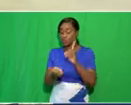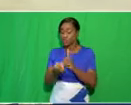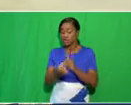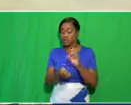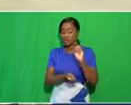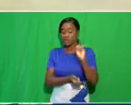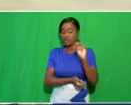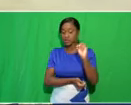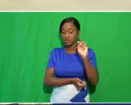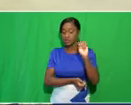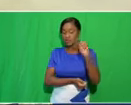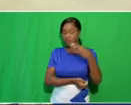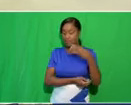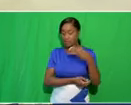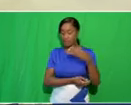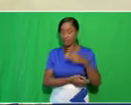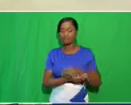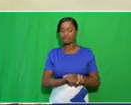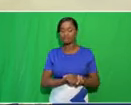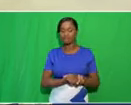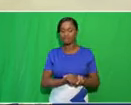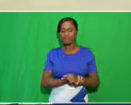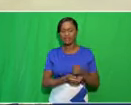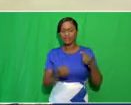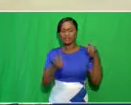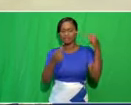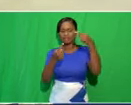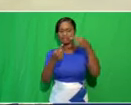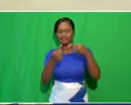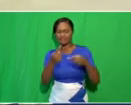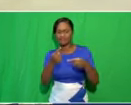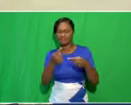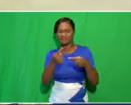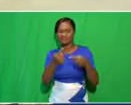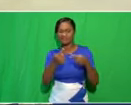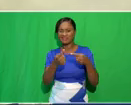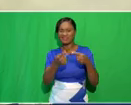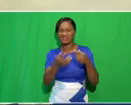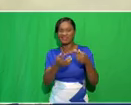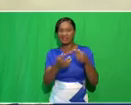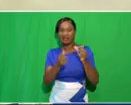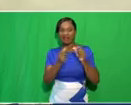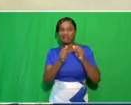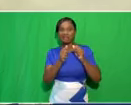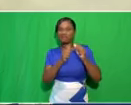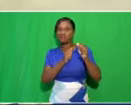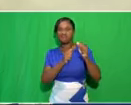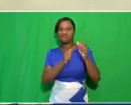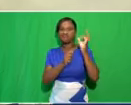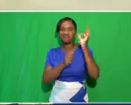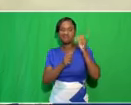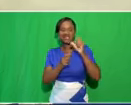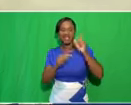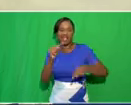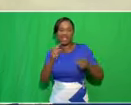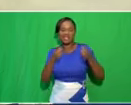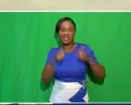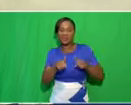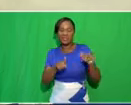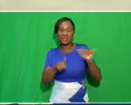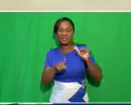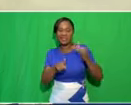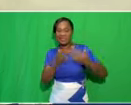been posed to you, and it says, these aims and elements all seem as abstract and idealistic as they were in the past consultative